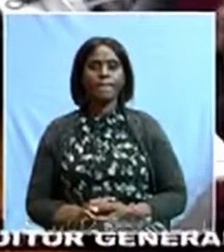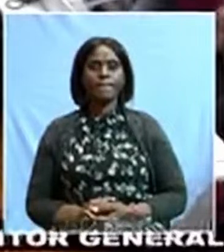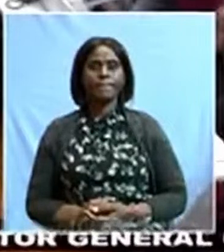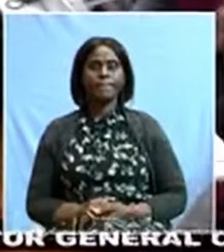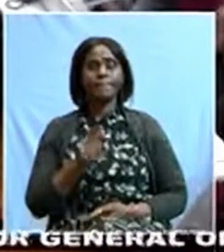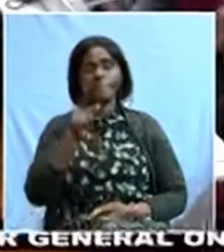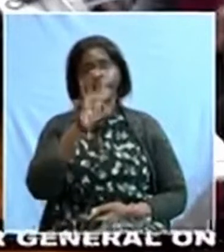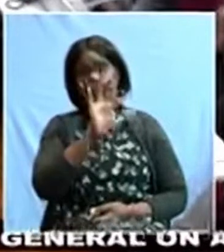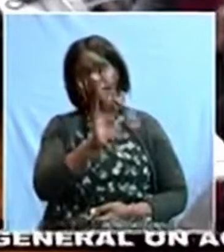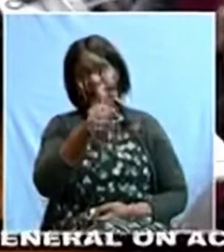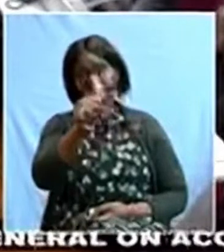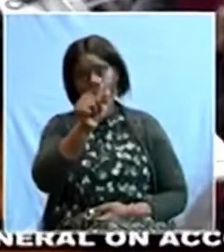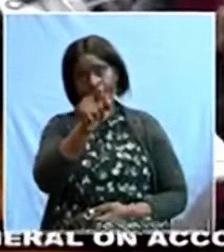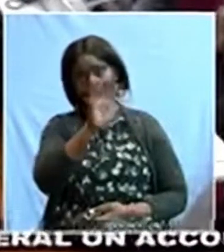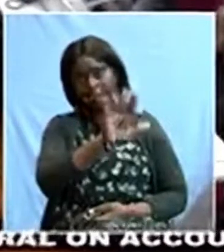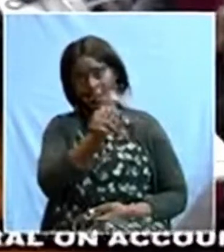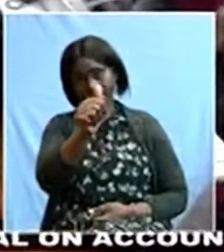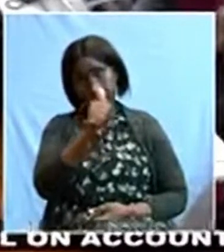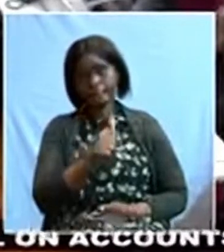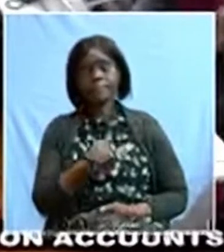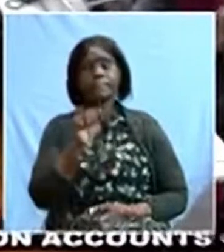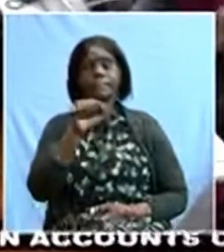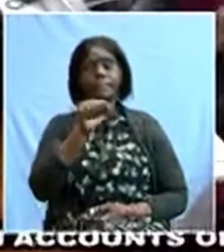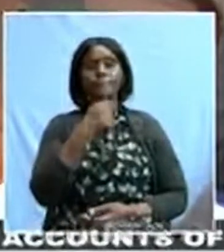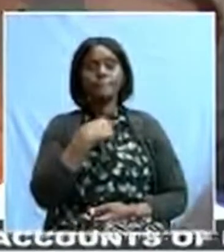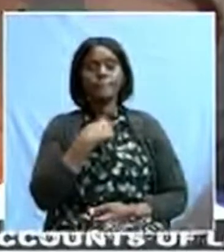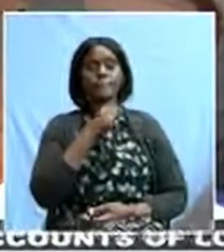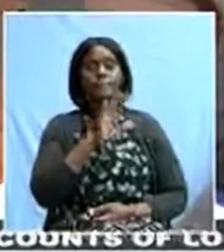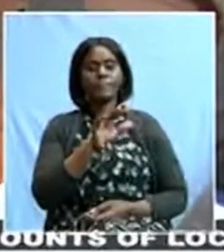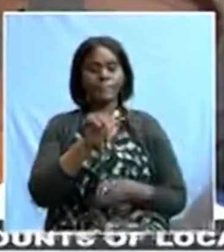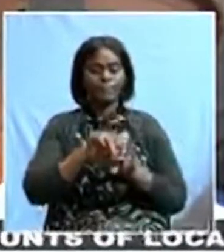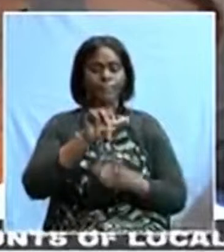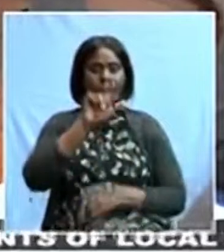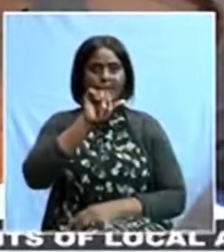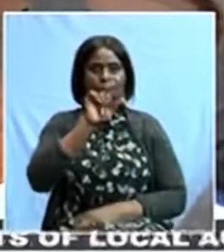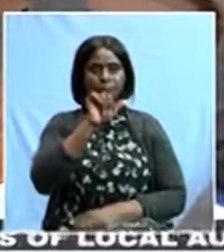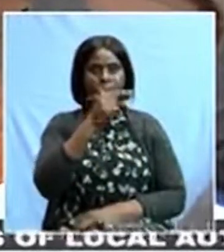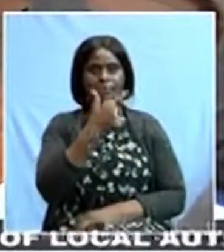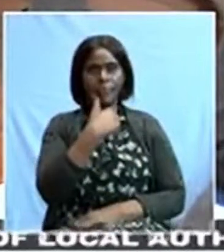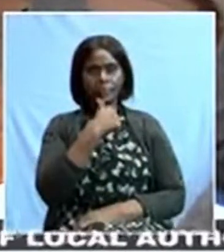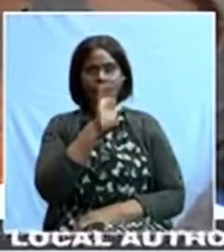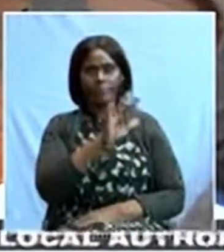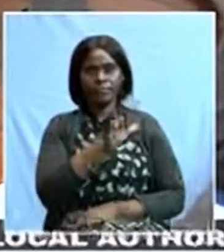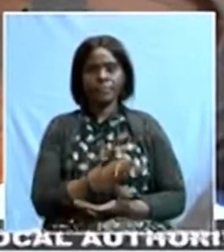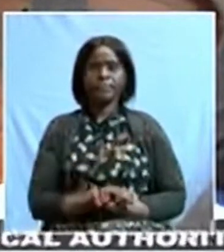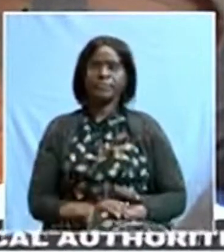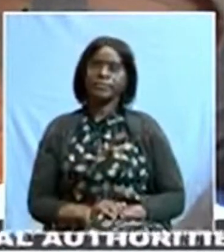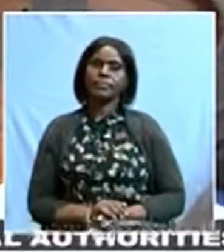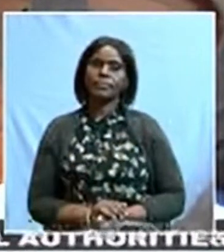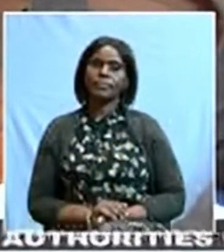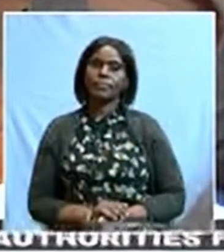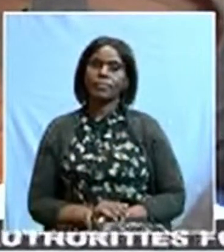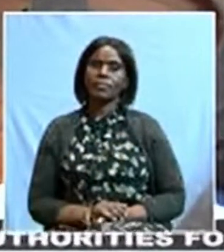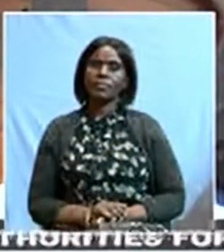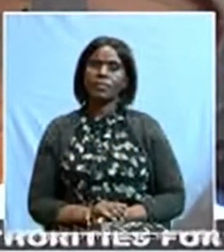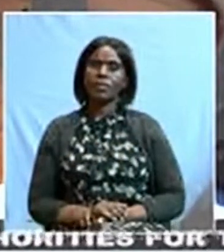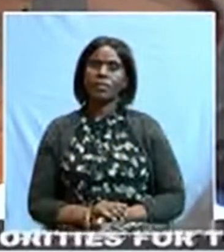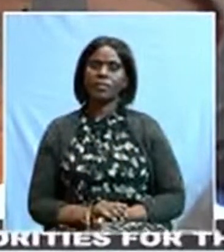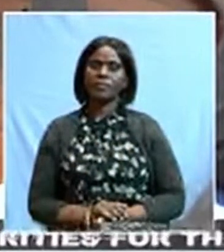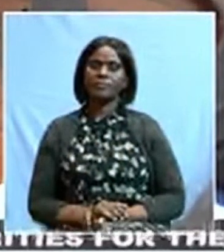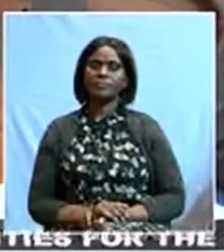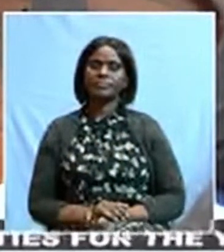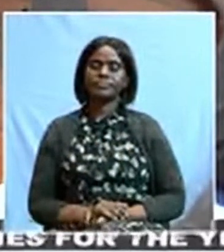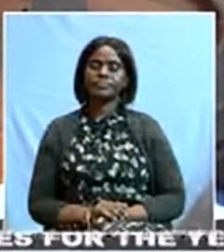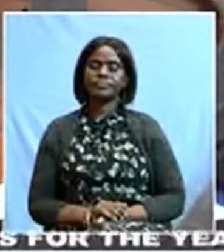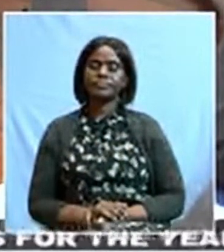Were you present yourself? Yes, I was present in 2023. No, I'm asking, were you